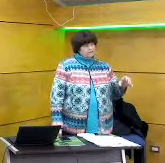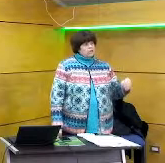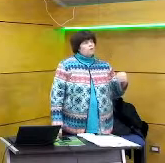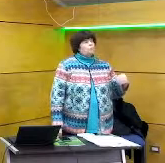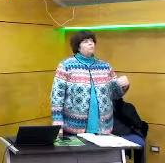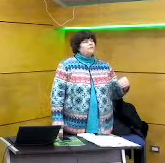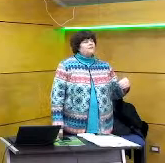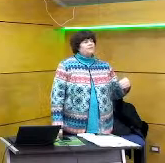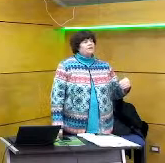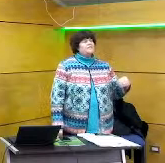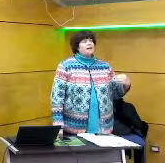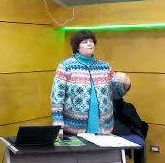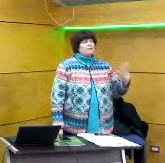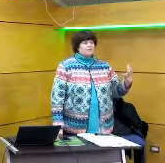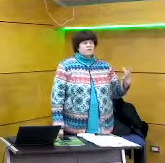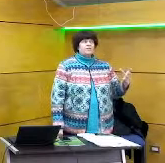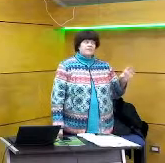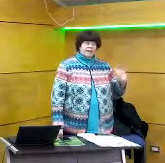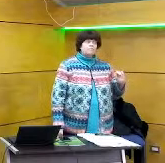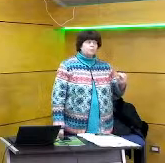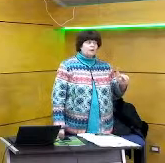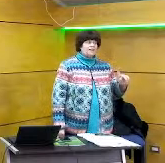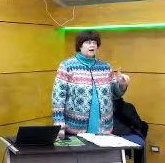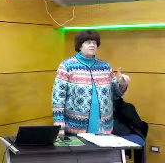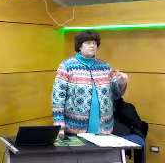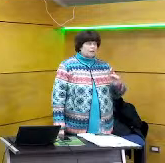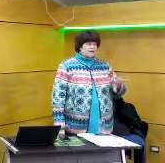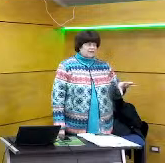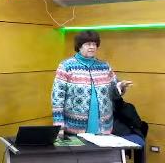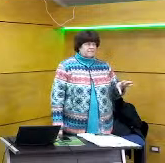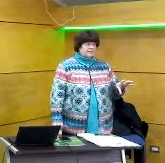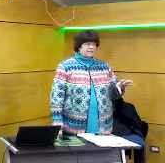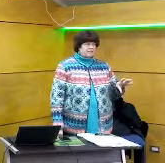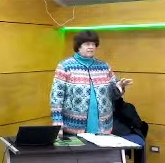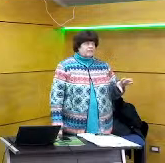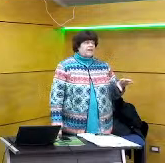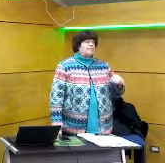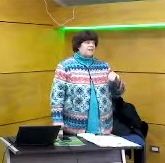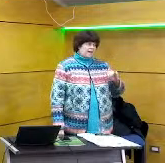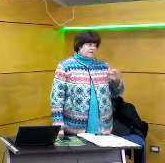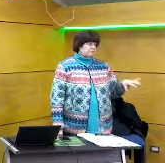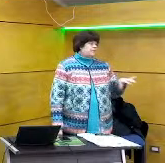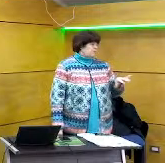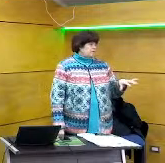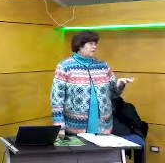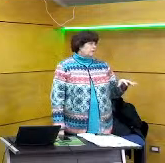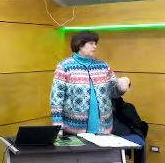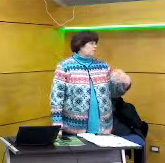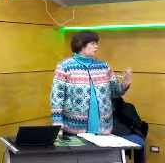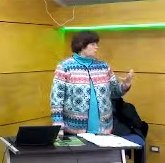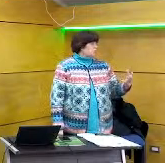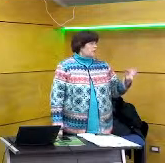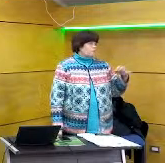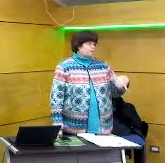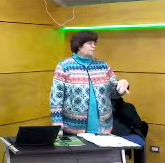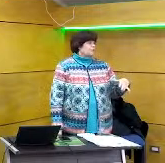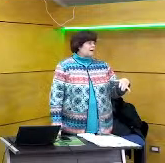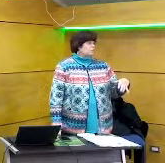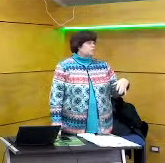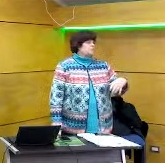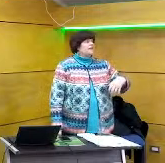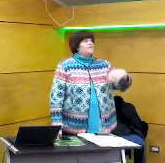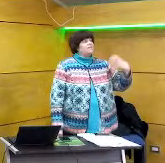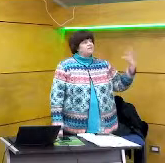finals will be given a topic there that they have to write on the spot that day. And they have a workshop,